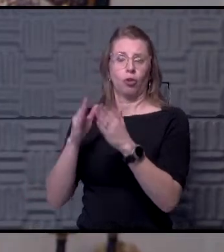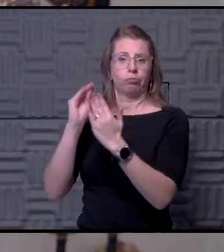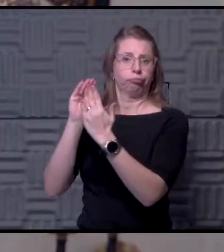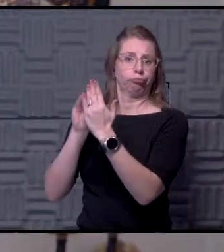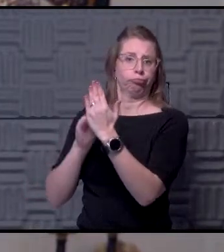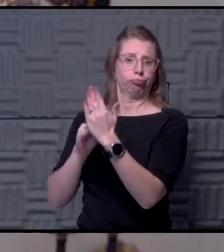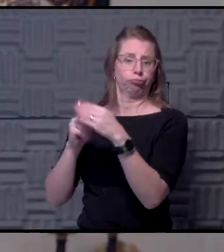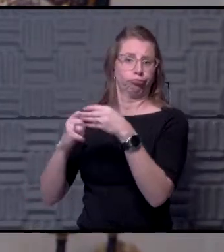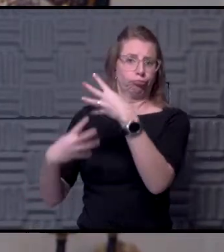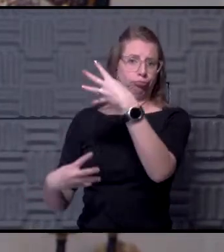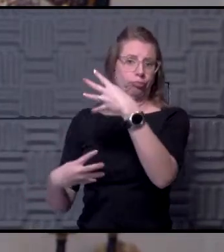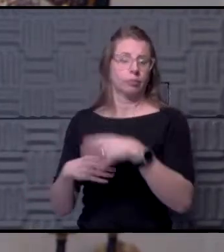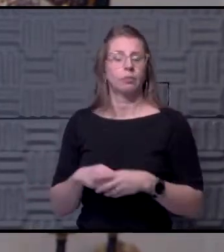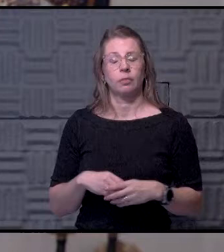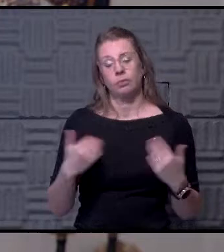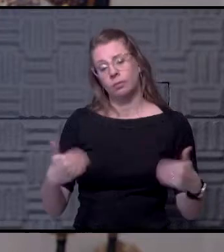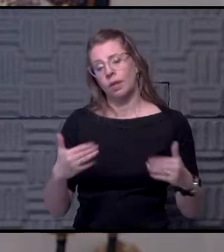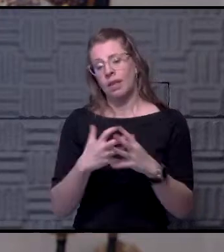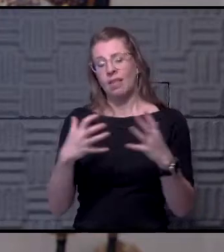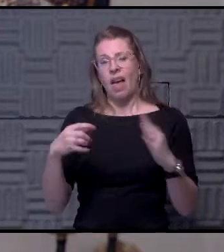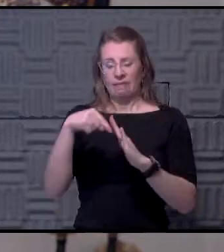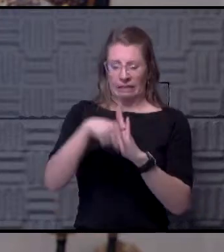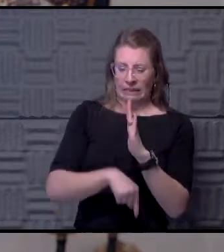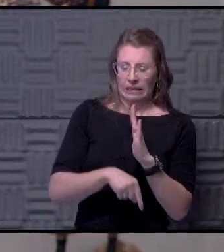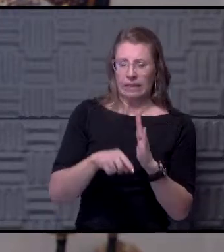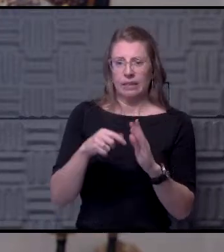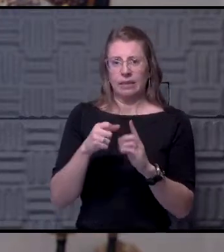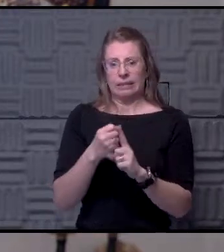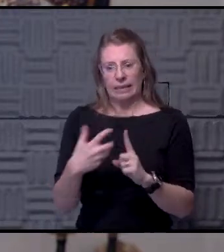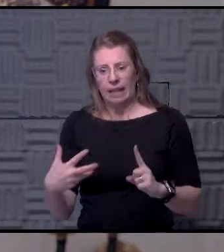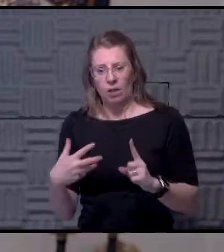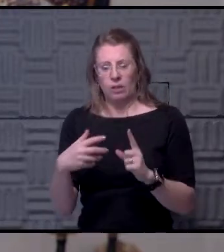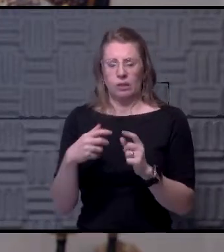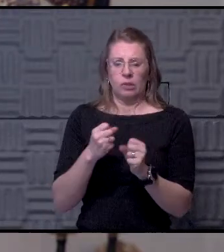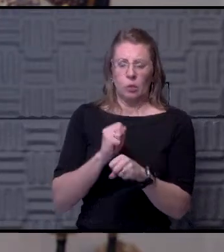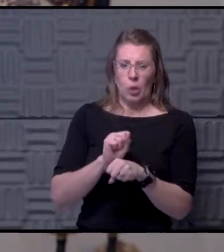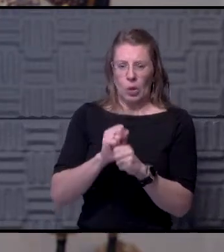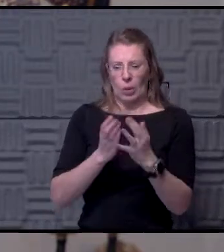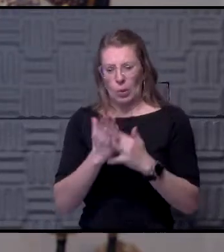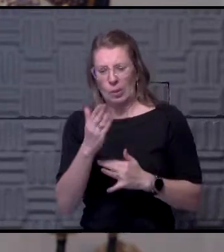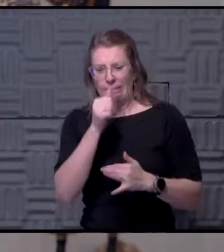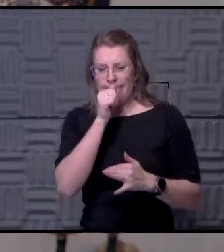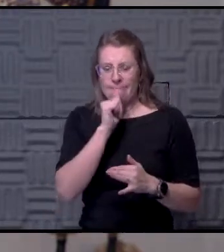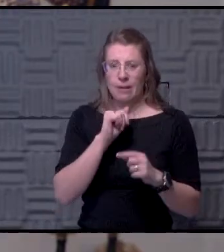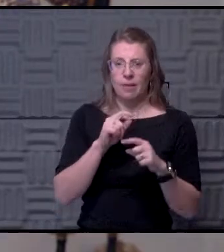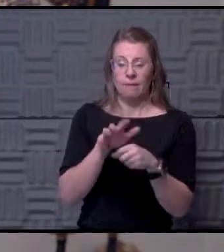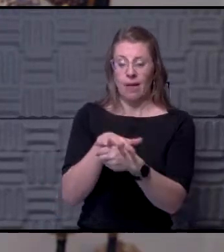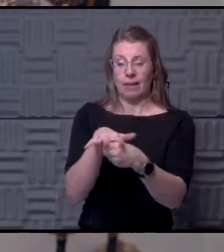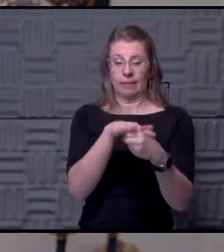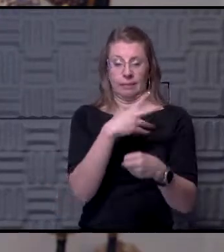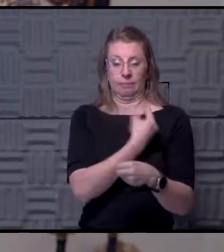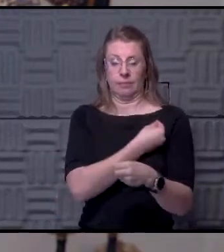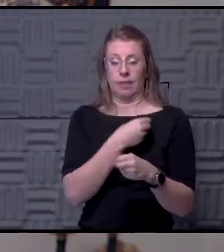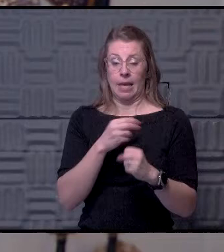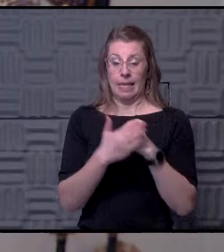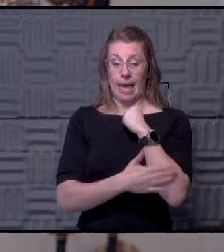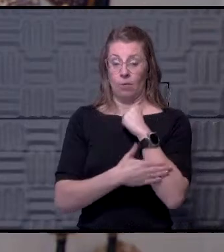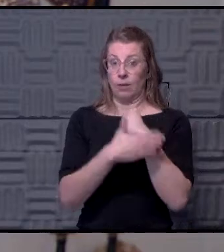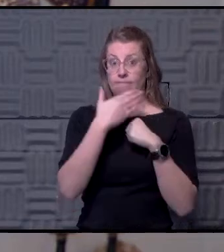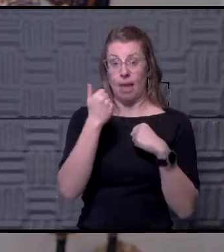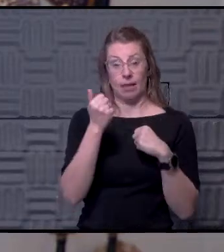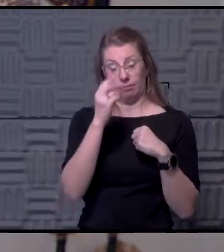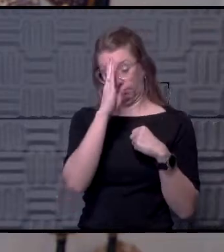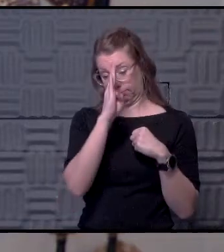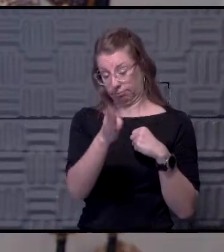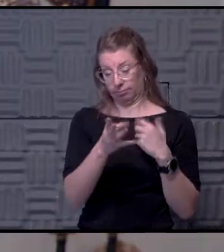just a ton of details to work through. We're trying to make it as easy for the vaccinating sites, but it's always, the counties that have done the best, it's real straightforward.